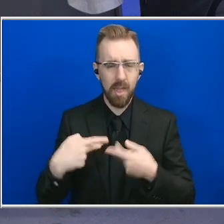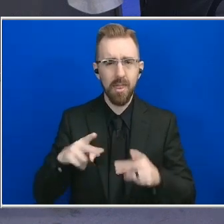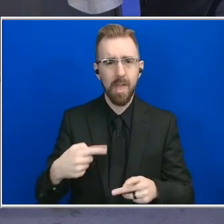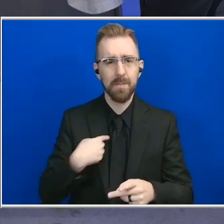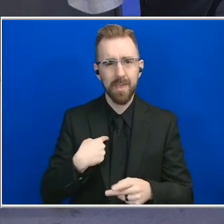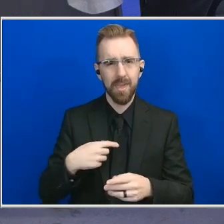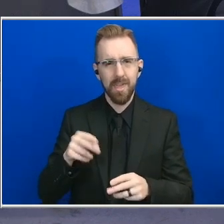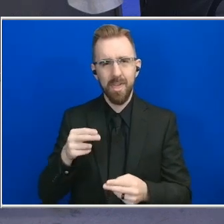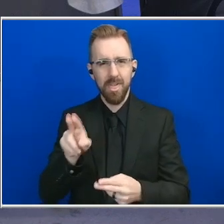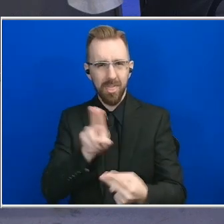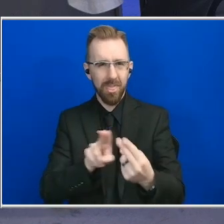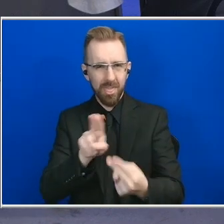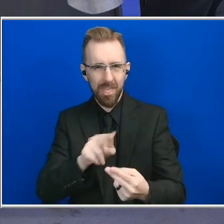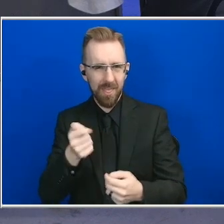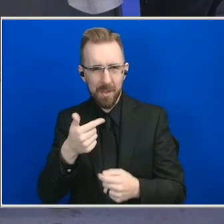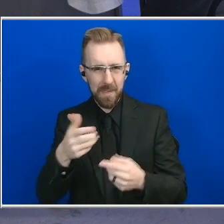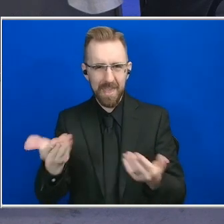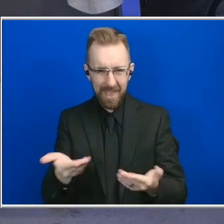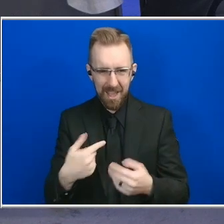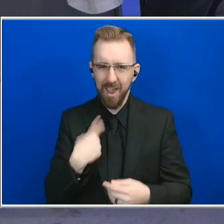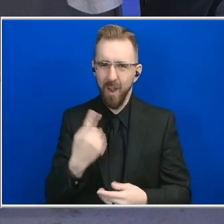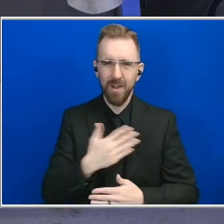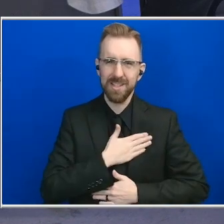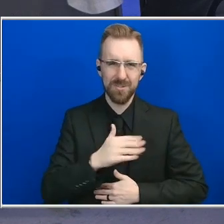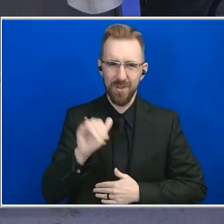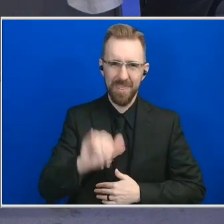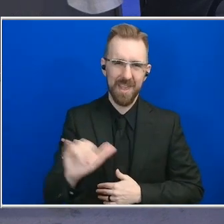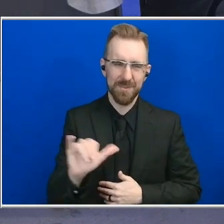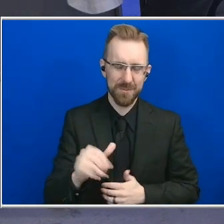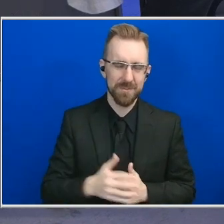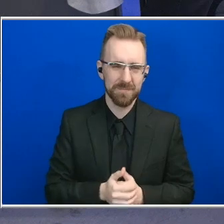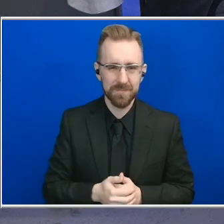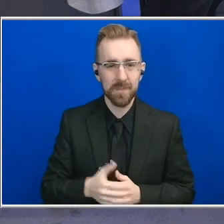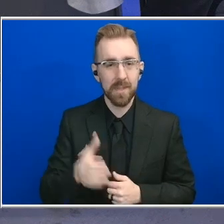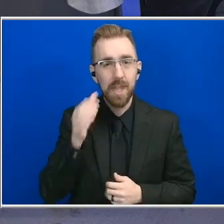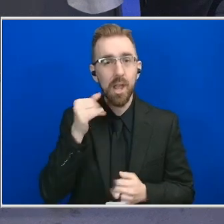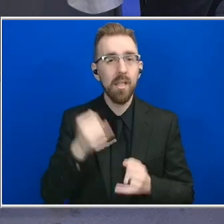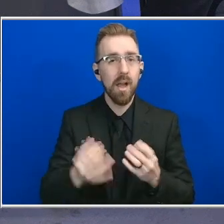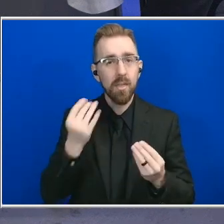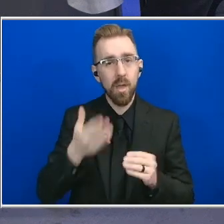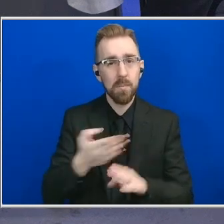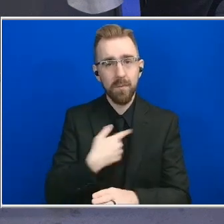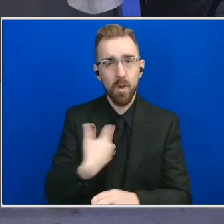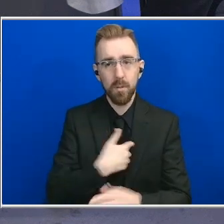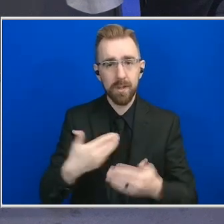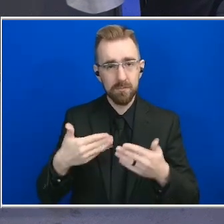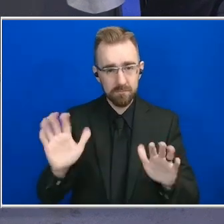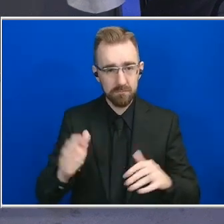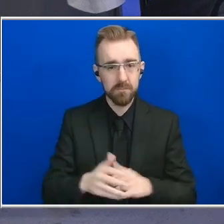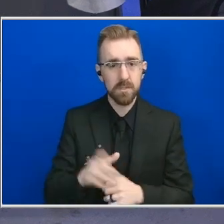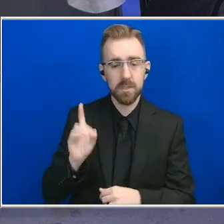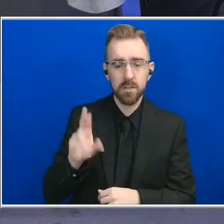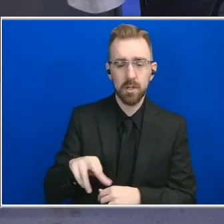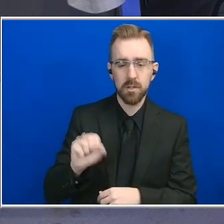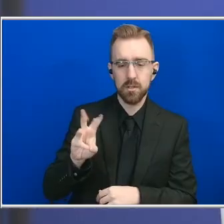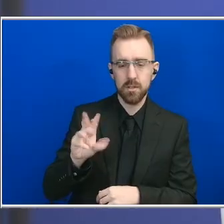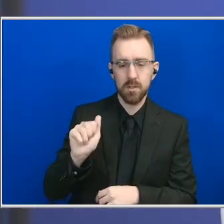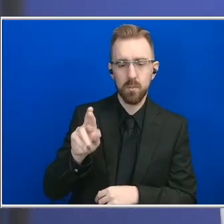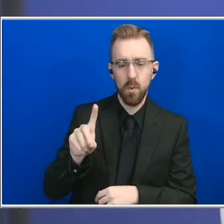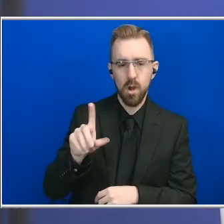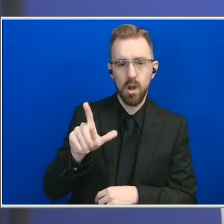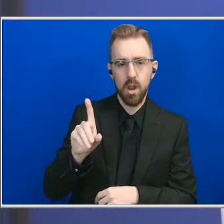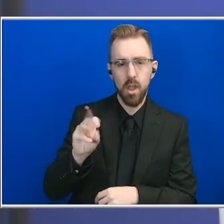here. I always enjoy doing that too. Let's hear some final thoughts before we go. Dr. Swerdlow, let's start with you. Final thoughts.